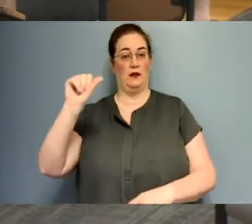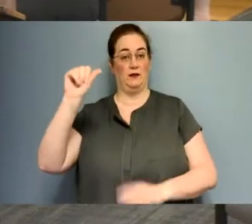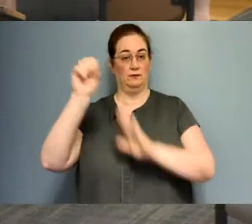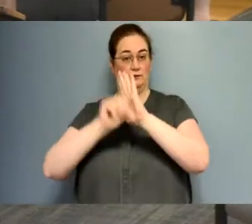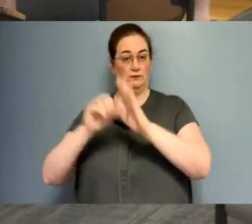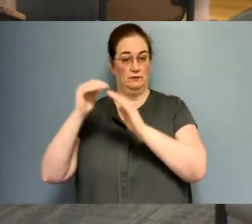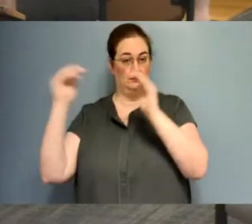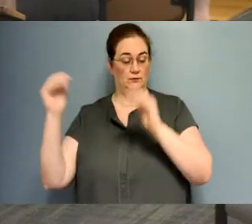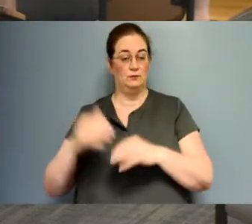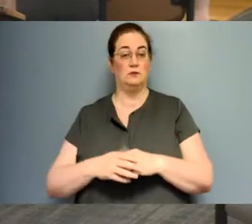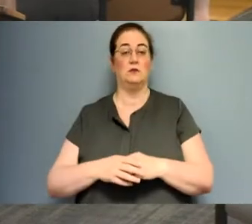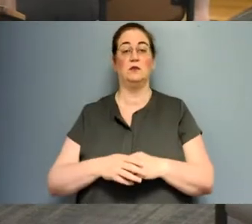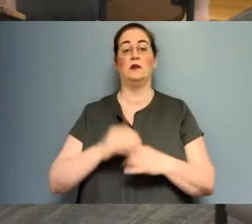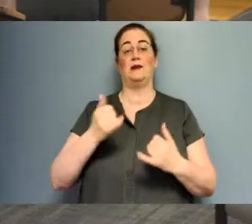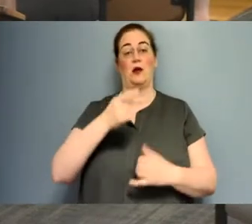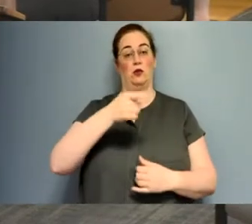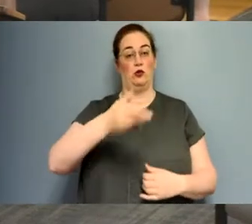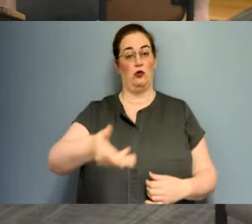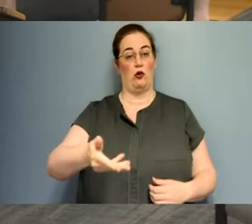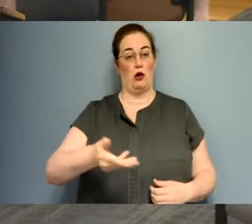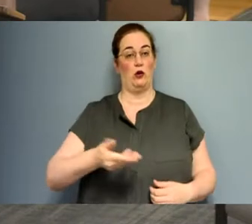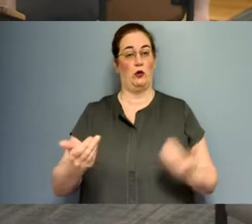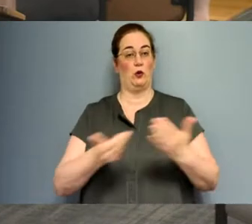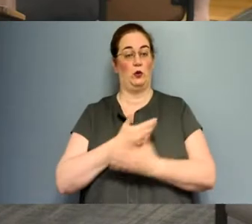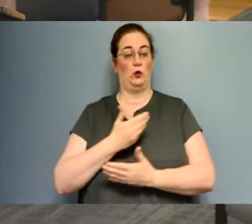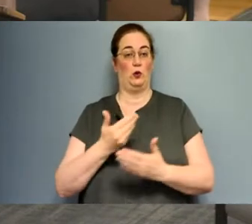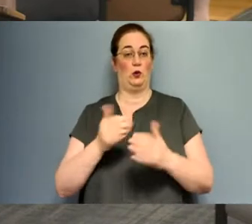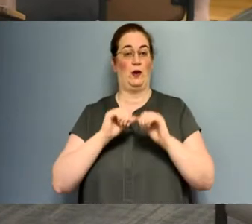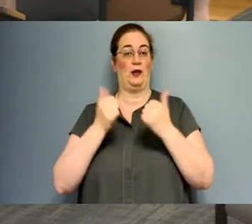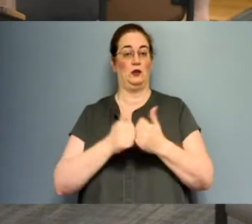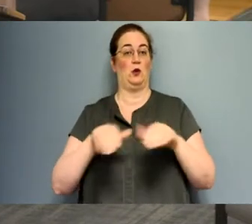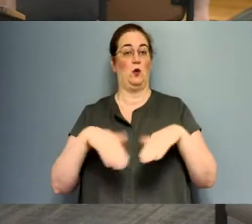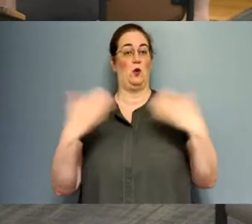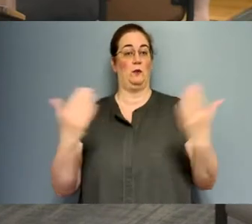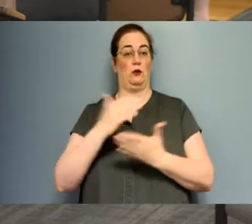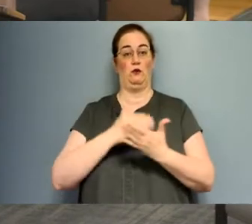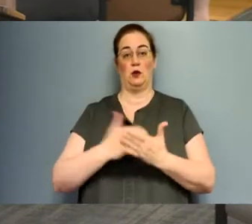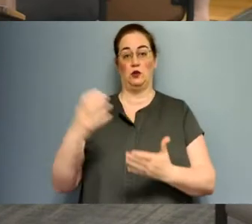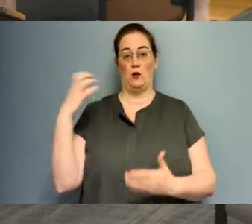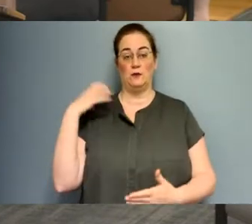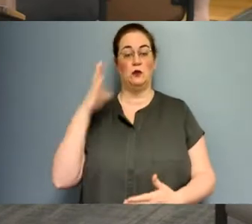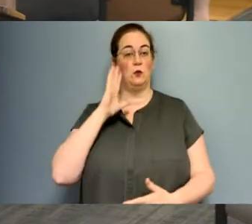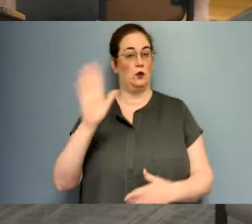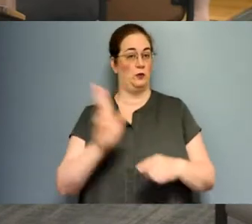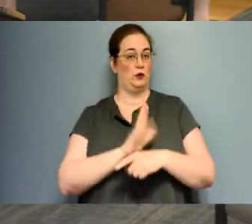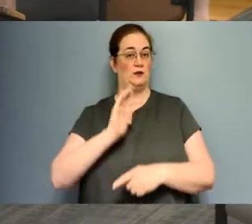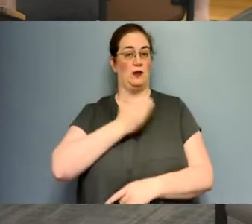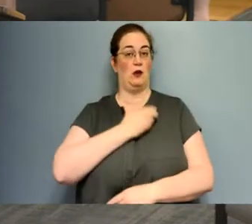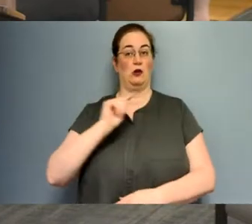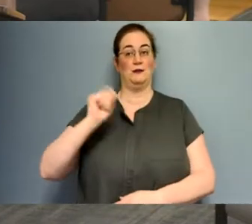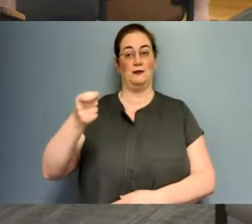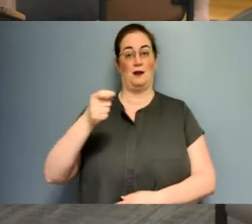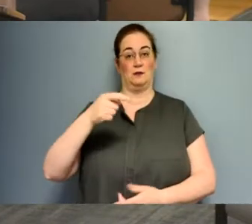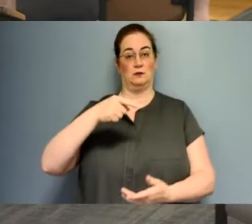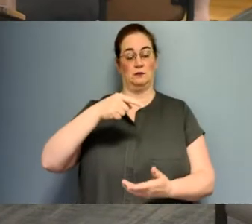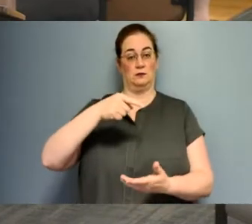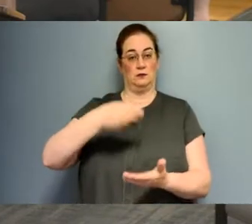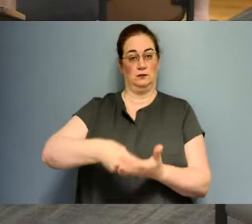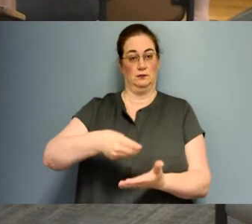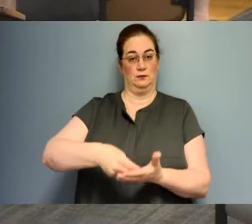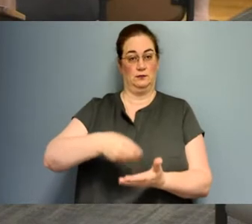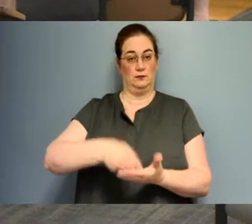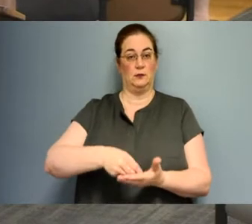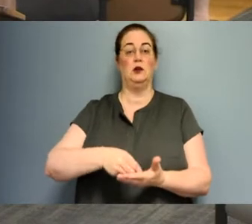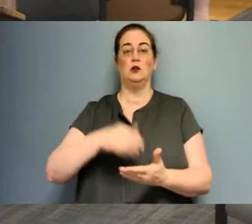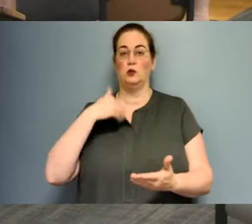are hiring a new agency open records officer, will you be using our taxpaying dollars to